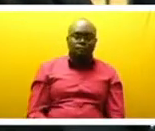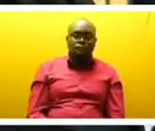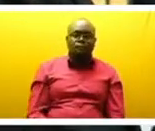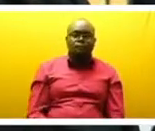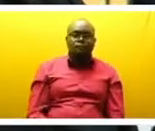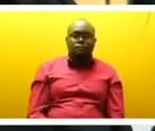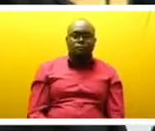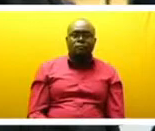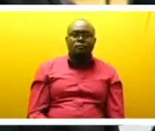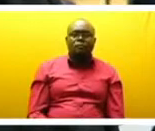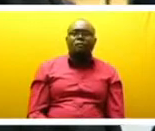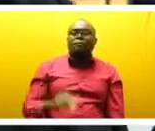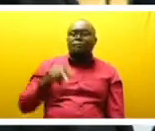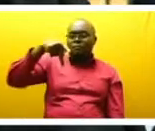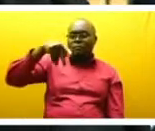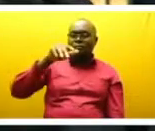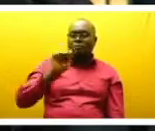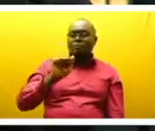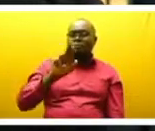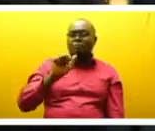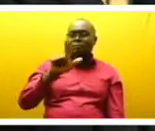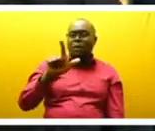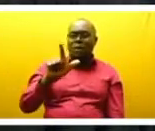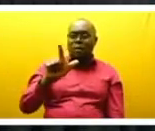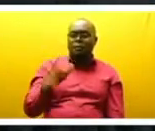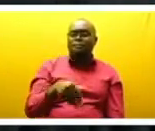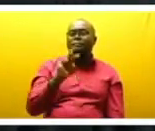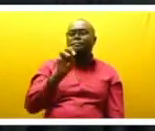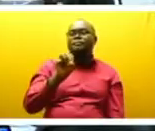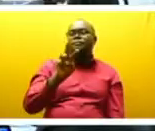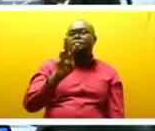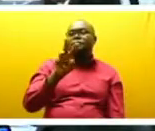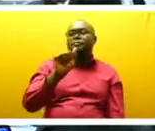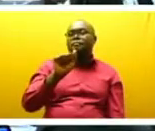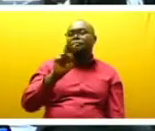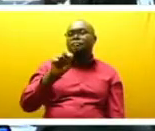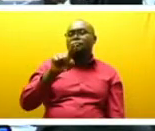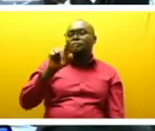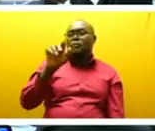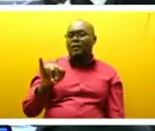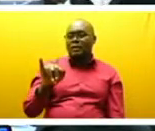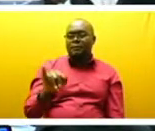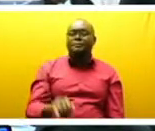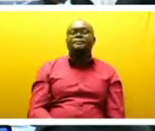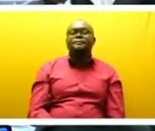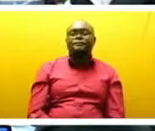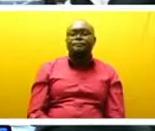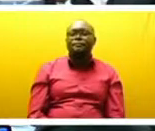Mr. Paul Mwangi.